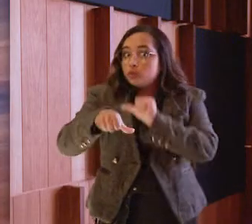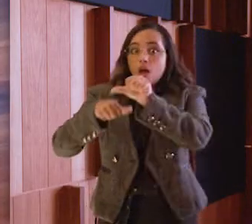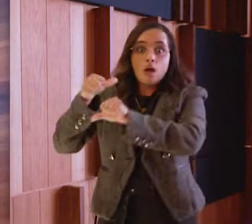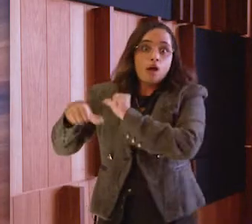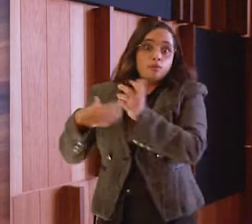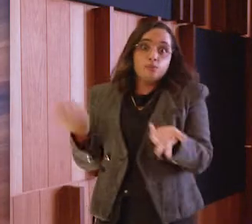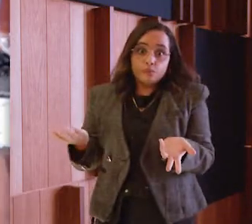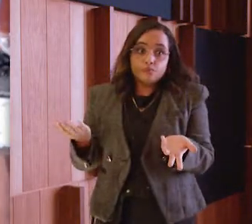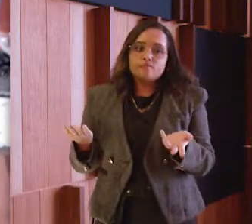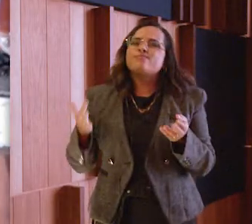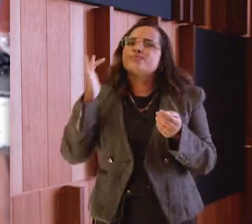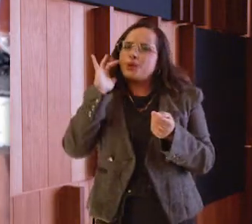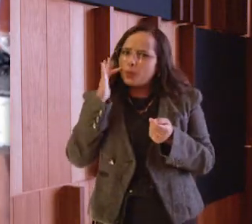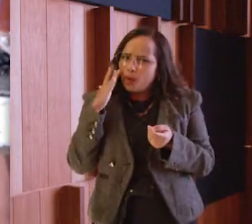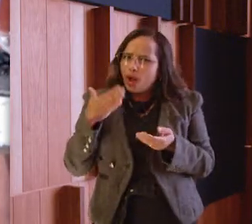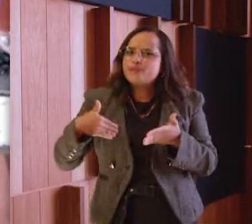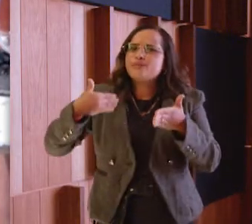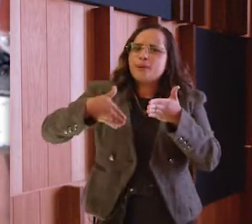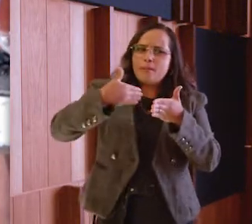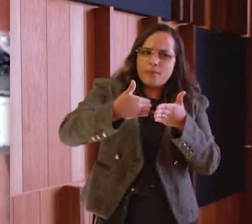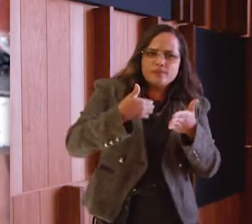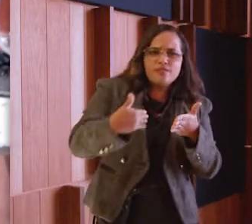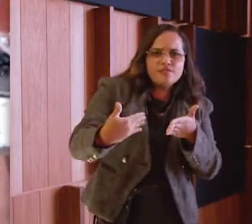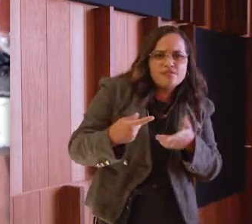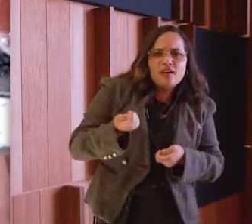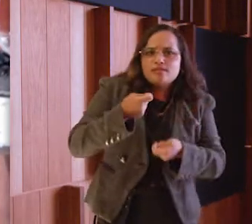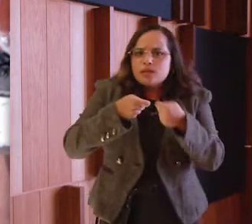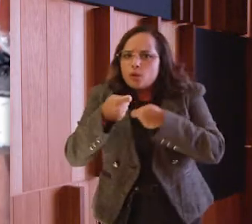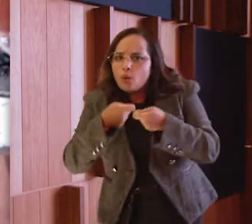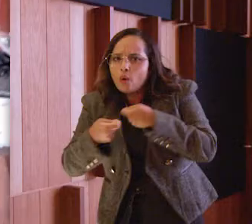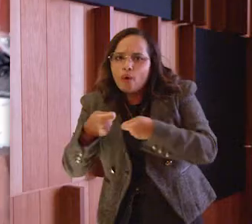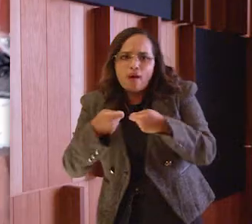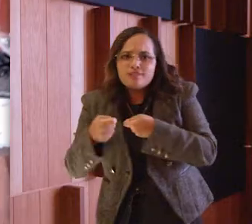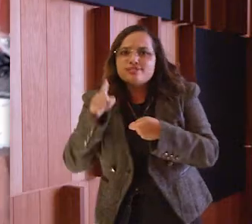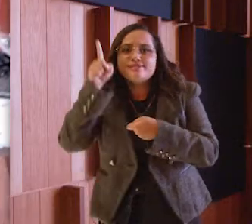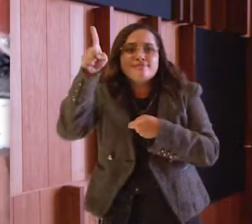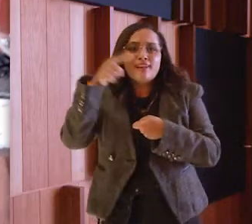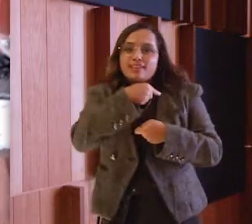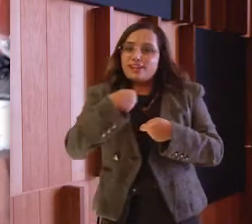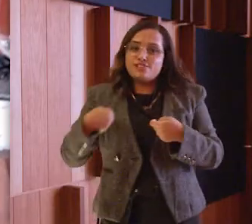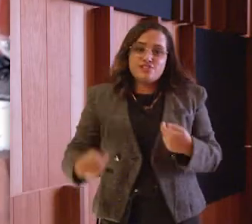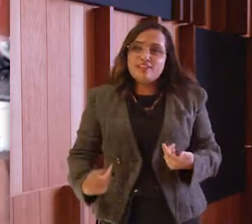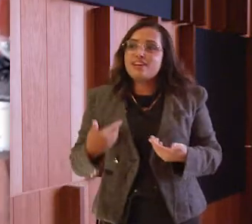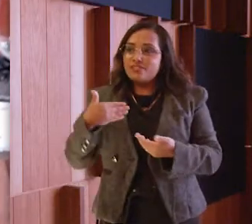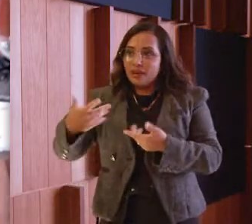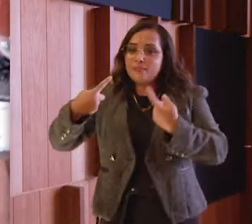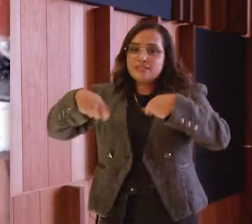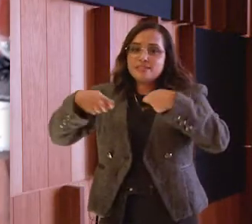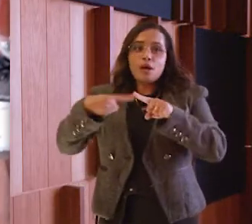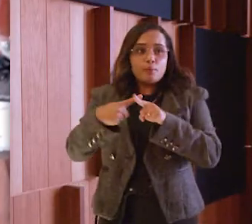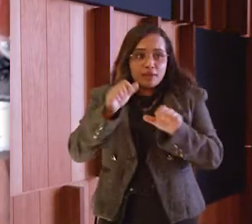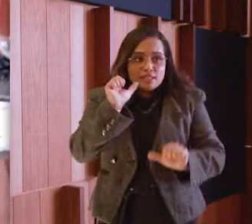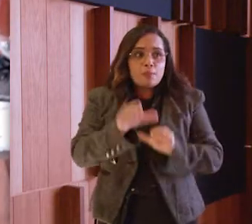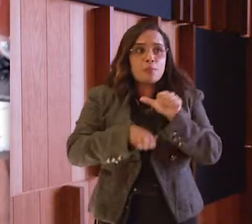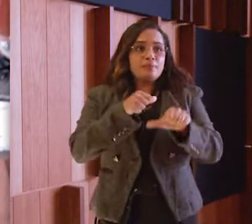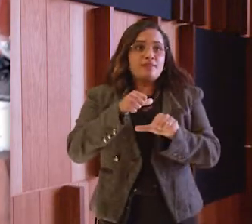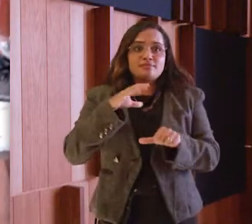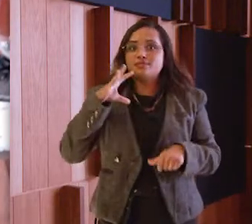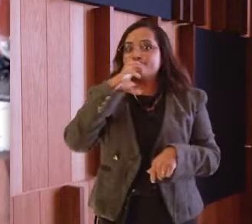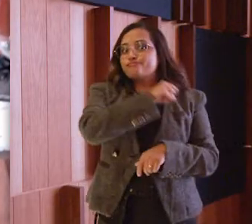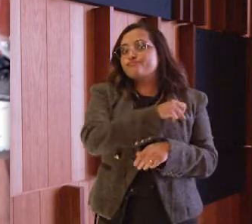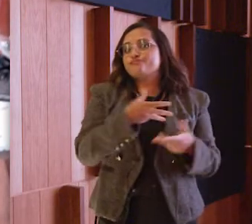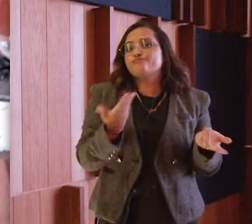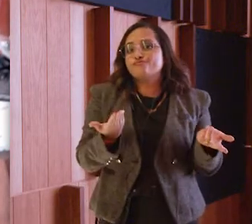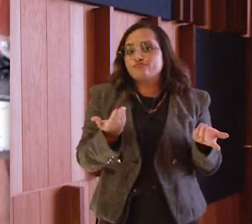soon in terms of foreign direct investment. So things have changed dramatically. Stock market in China has been down for more than 10 years. A lot of the